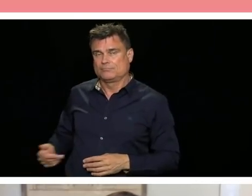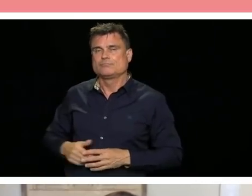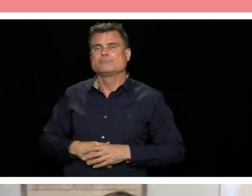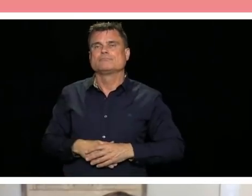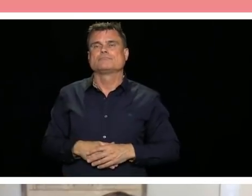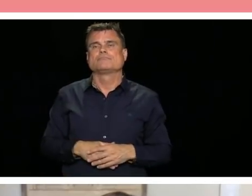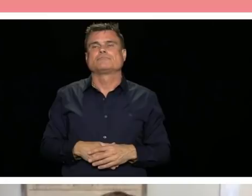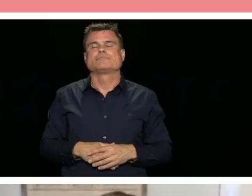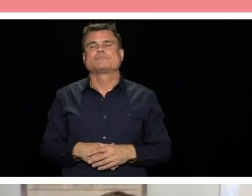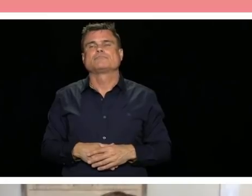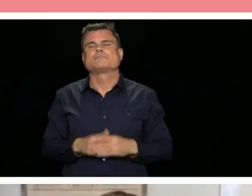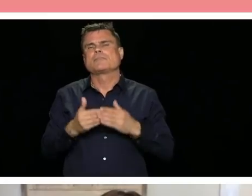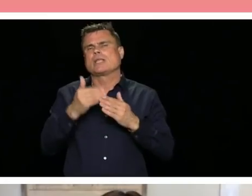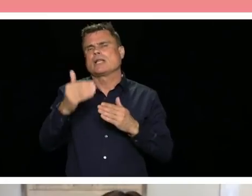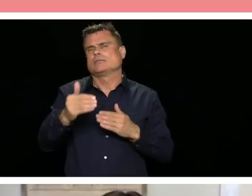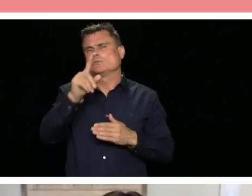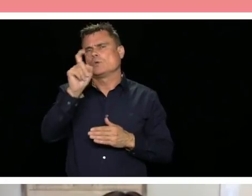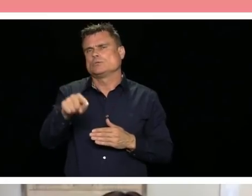Play-Doh?